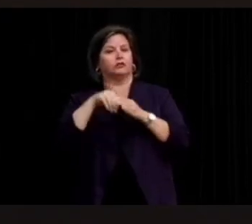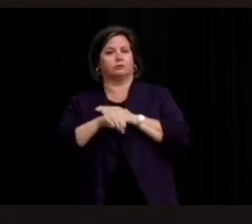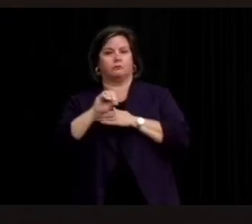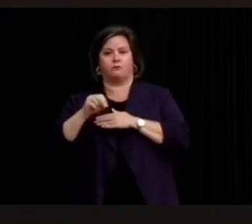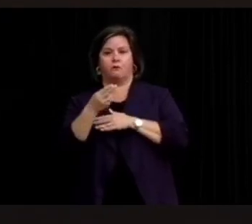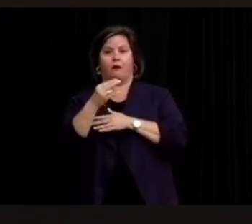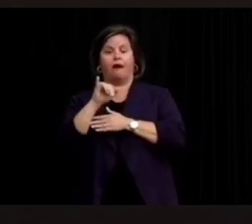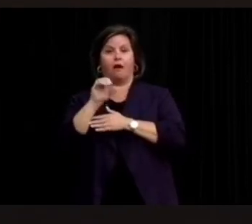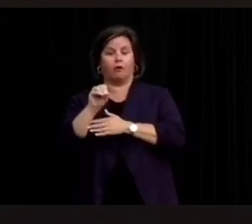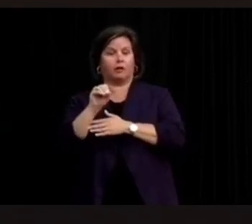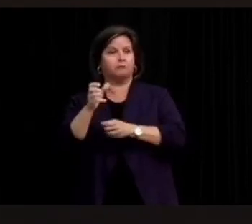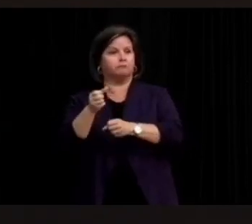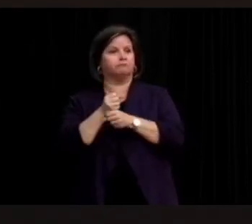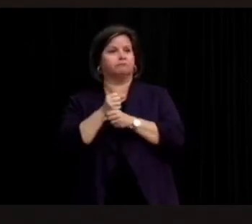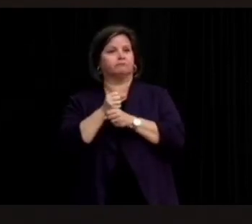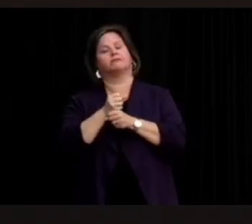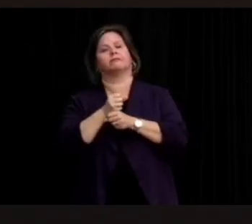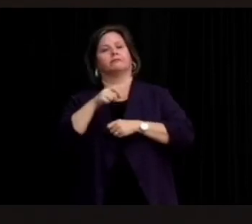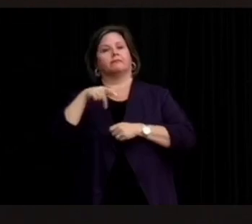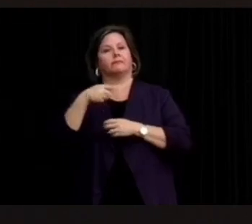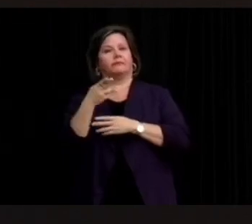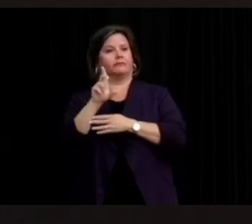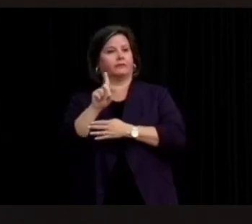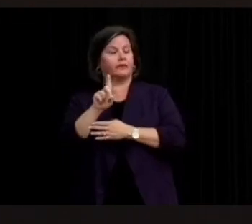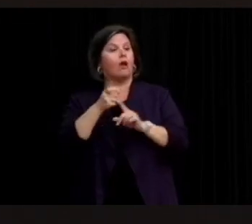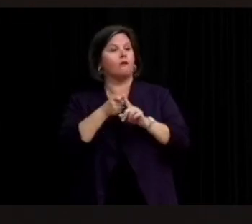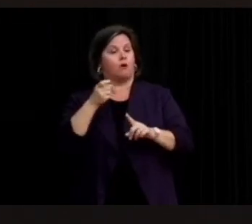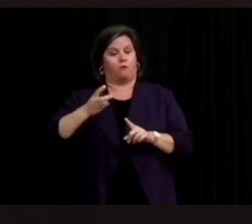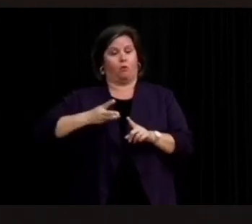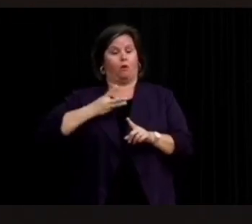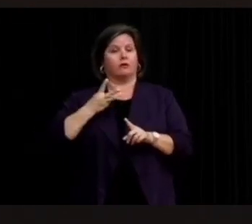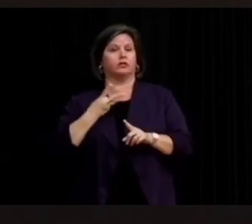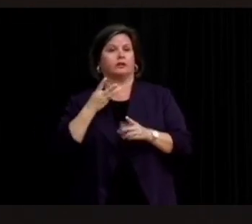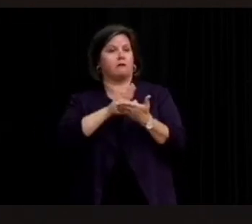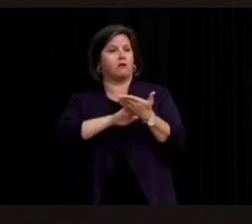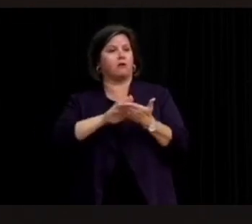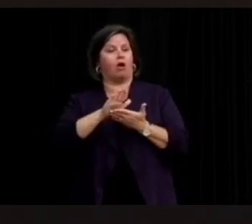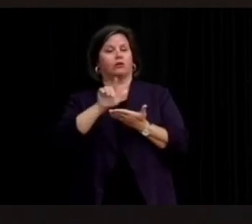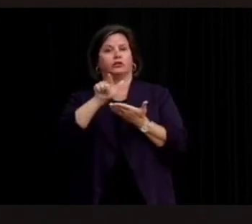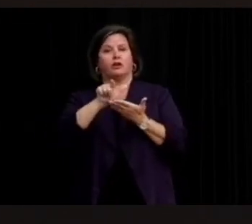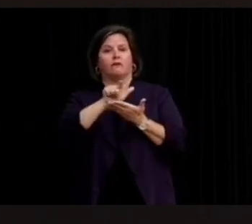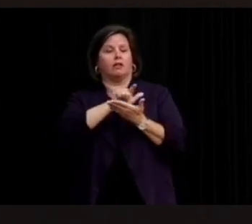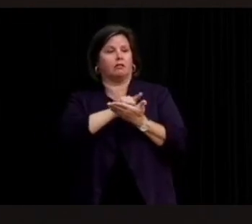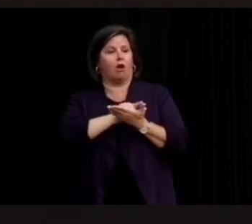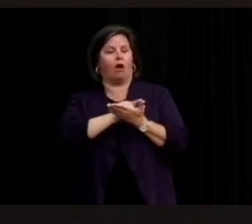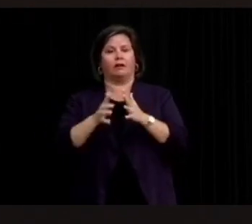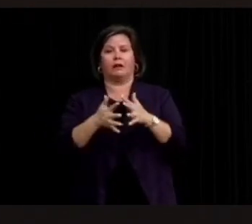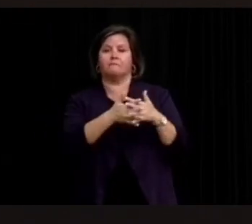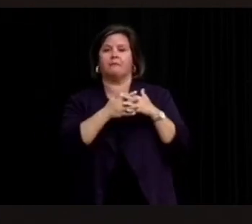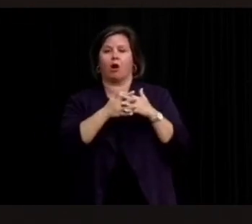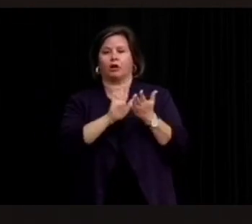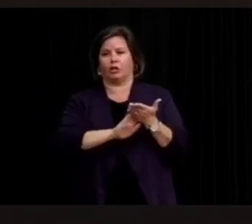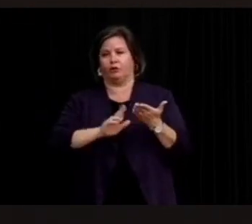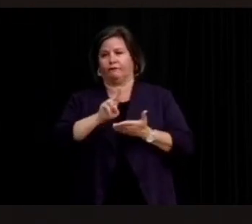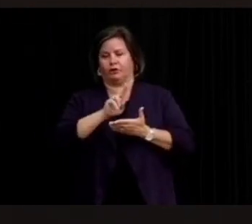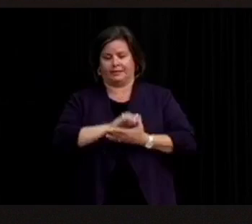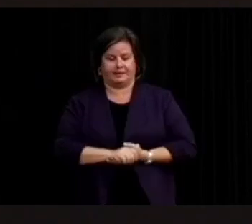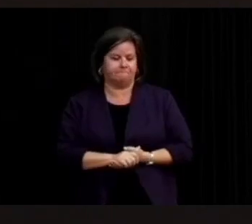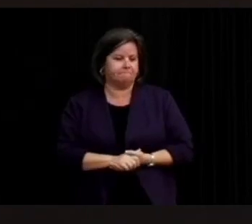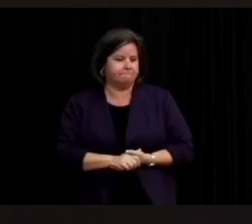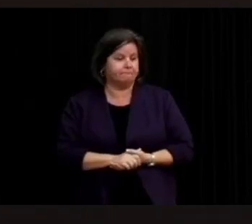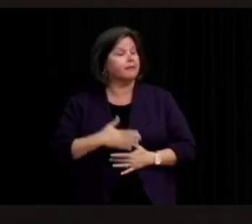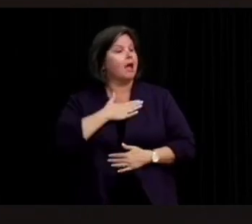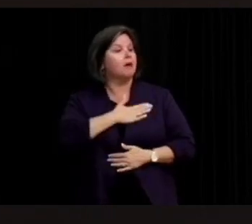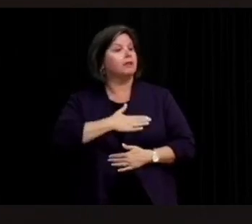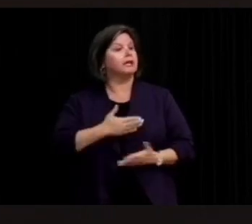Juris Doctorate degree from the Washington College of Law at American University. Please